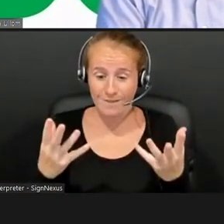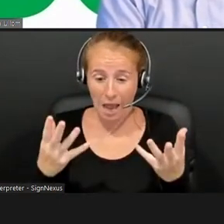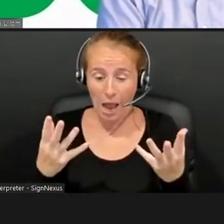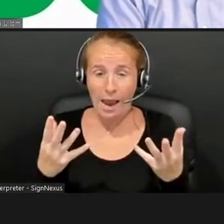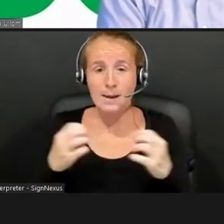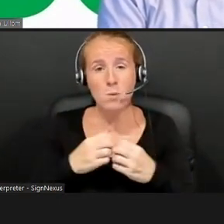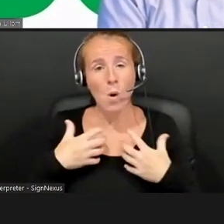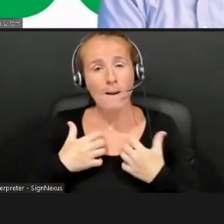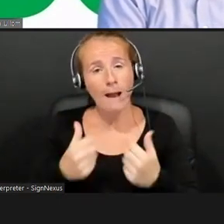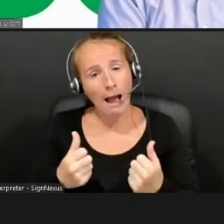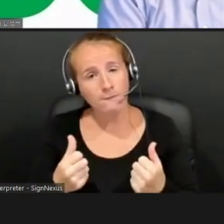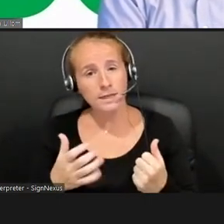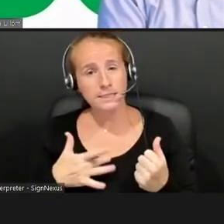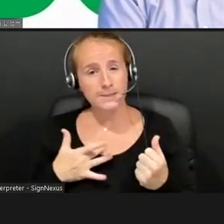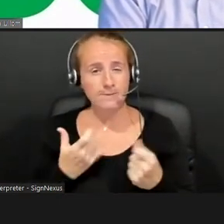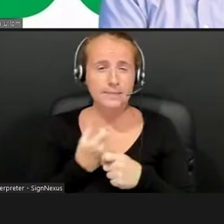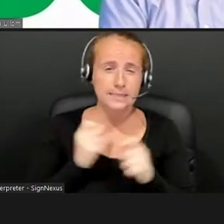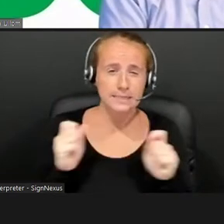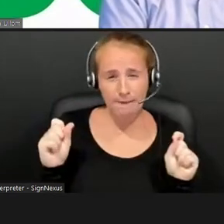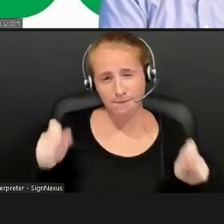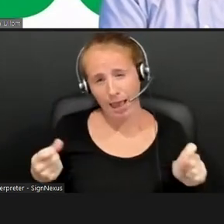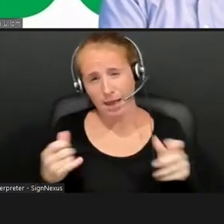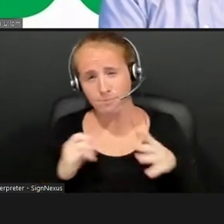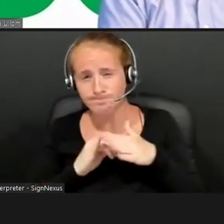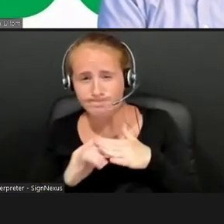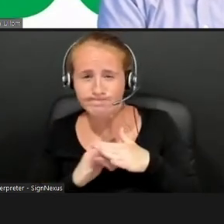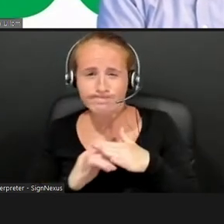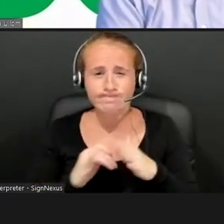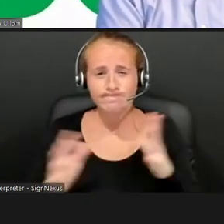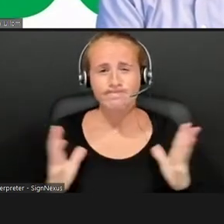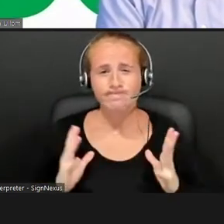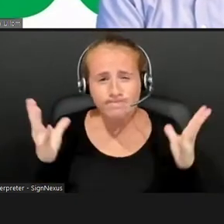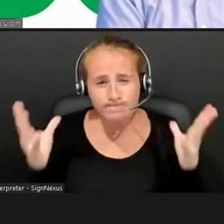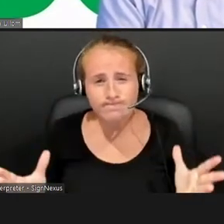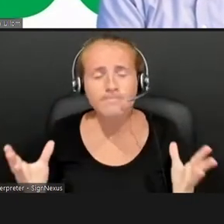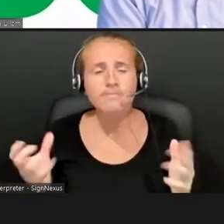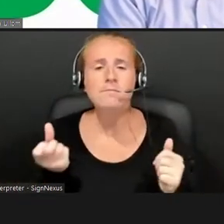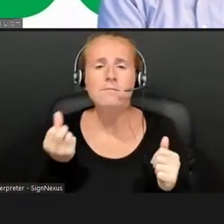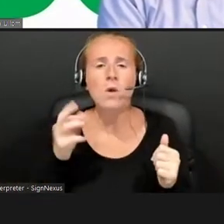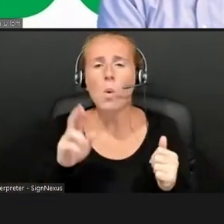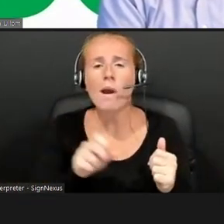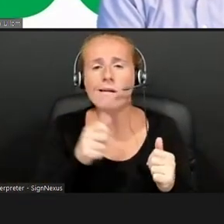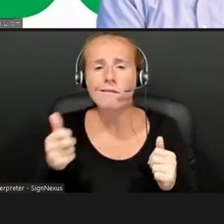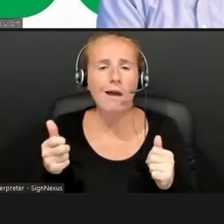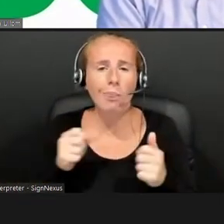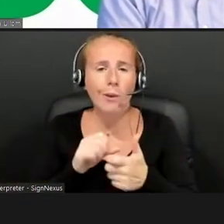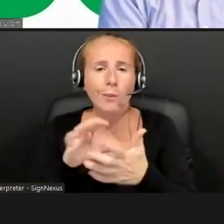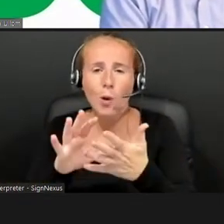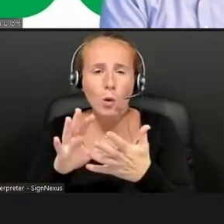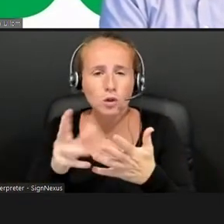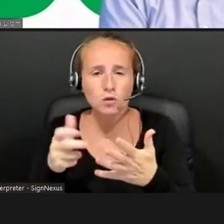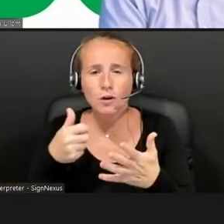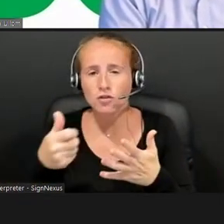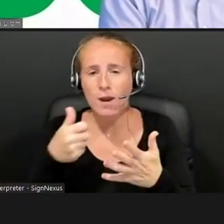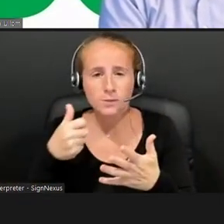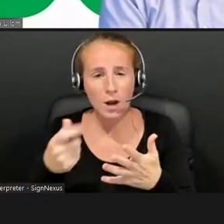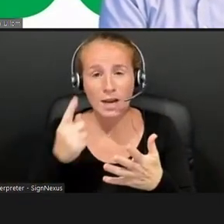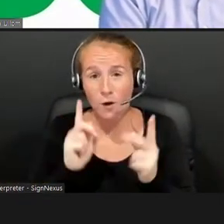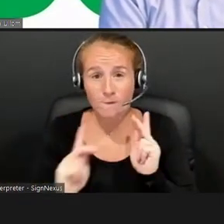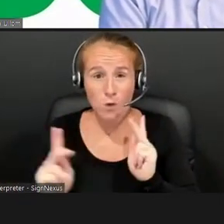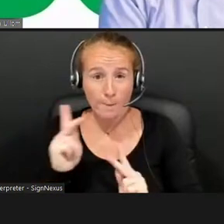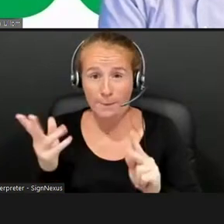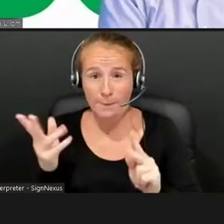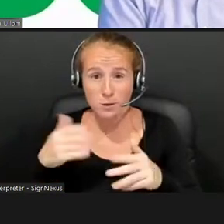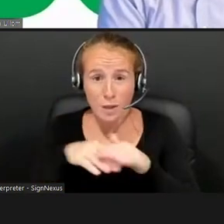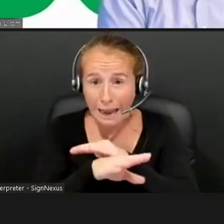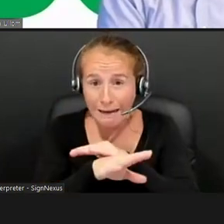confidence that they can provide a safe subway system or alternative method of transportation for people to get in